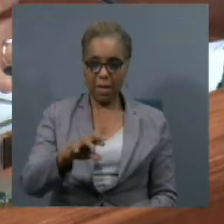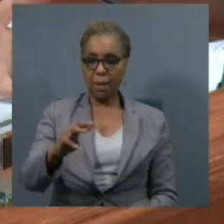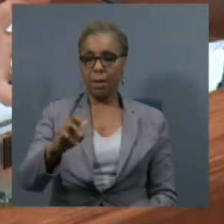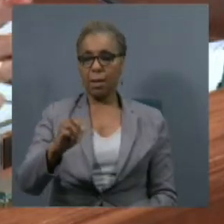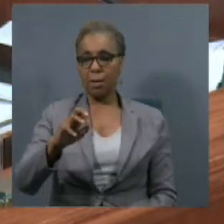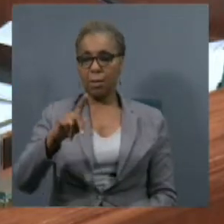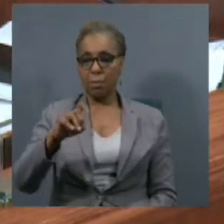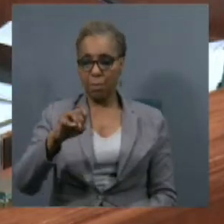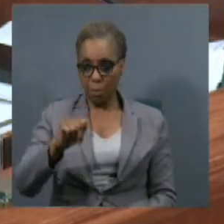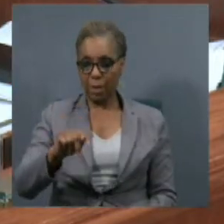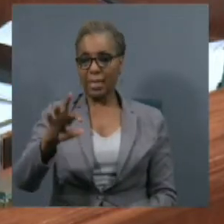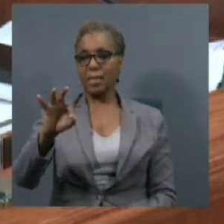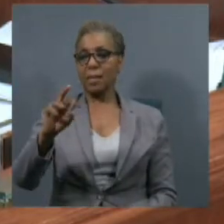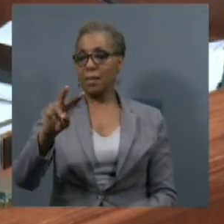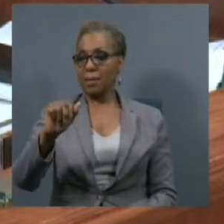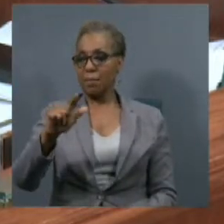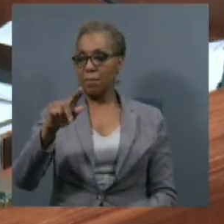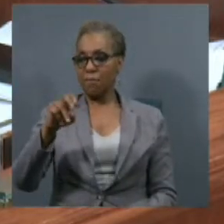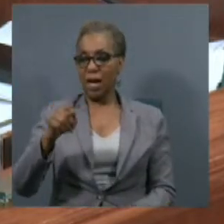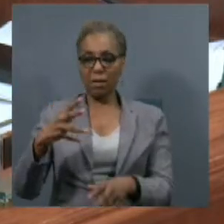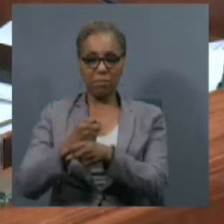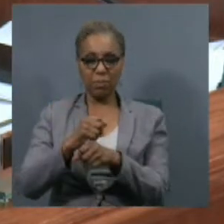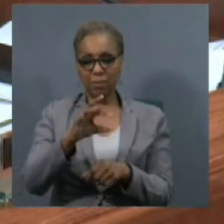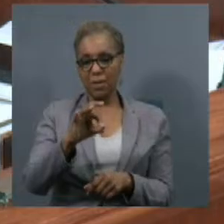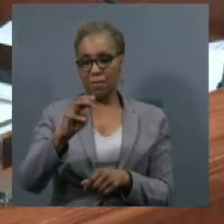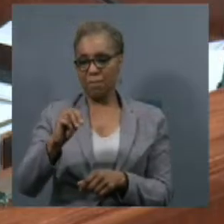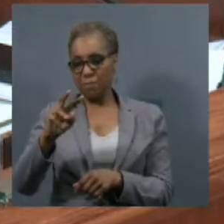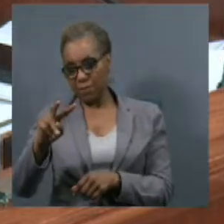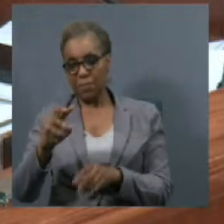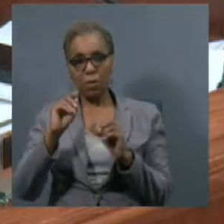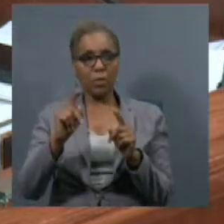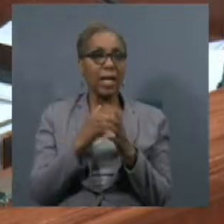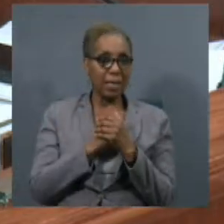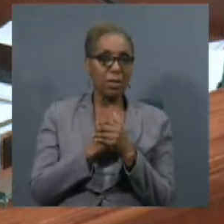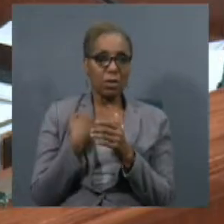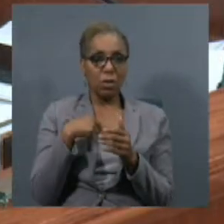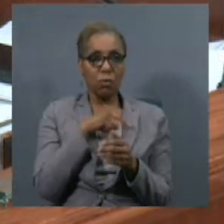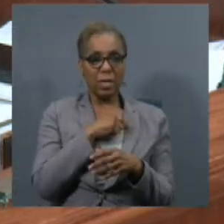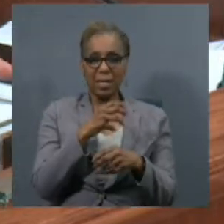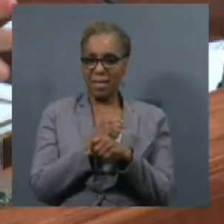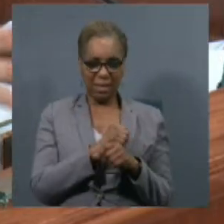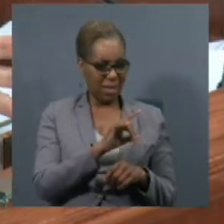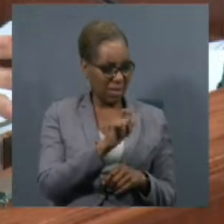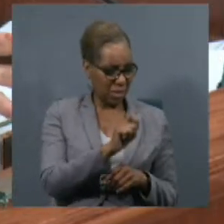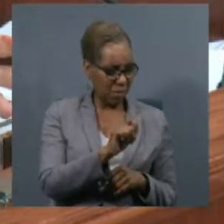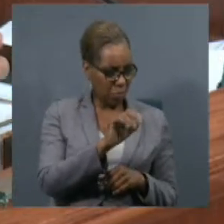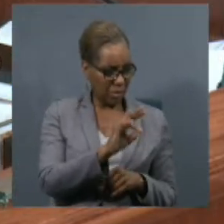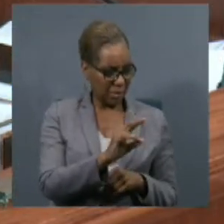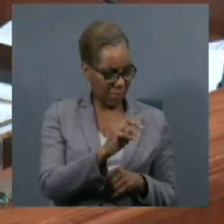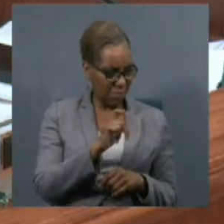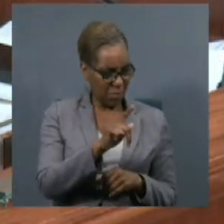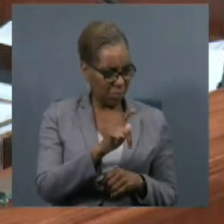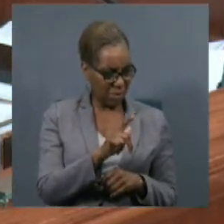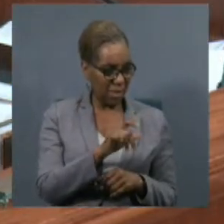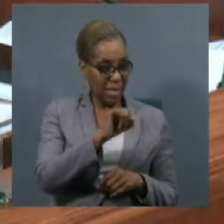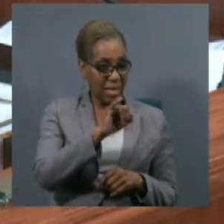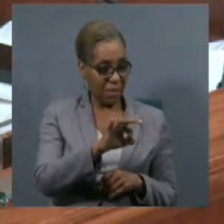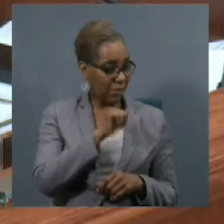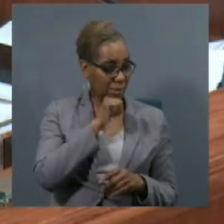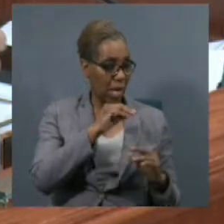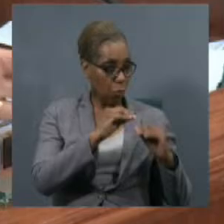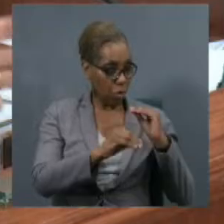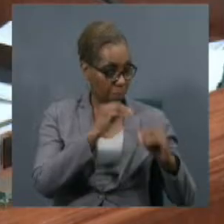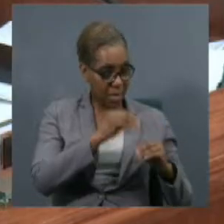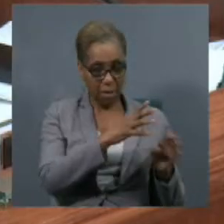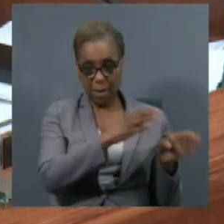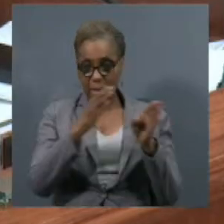the spot check we got last week from Dr. Jarman, it was 18.7 million if it's not